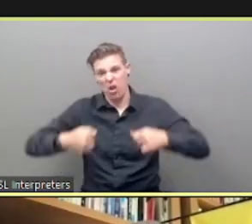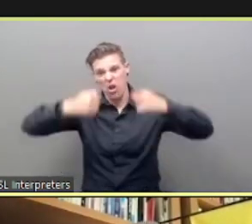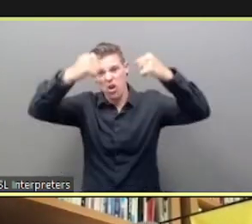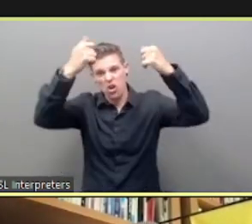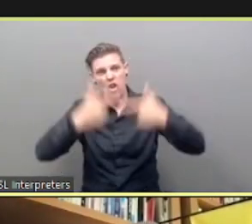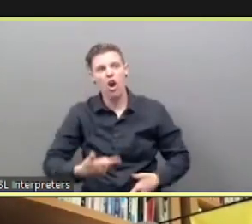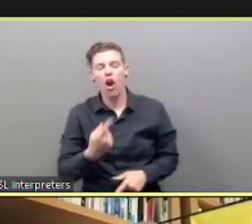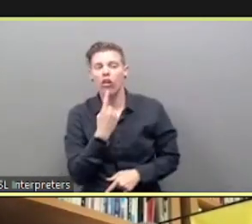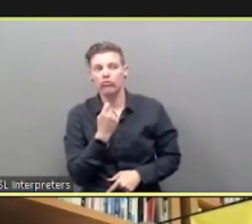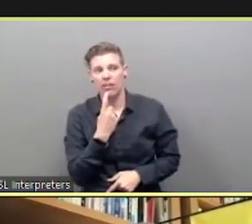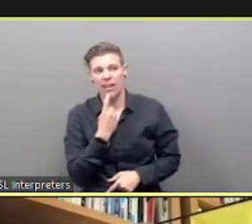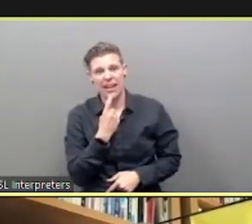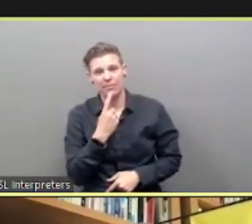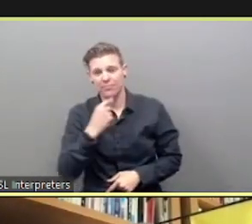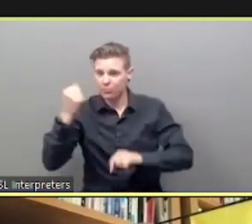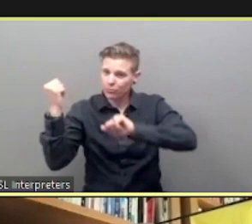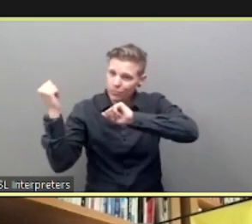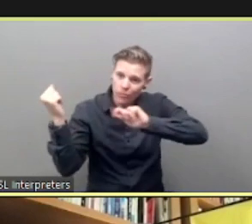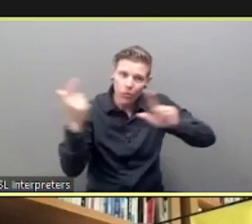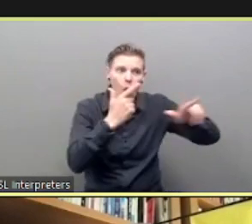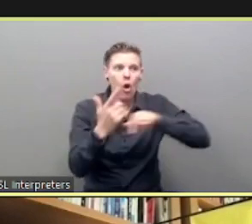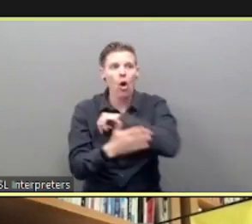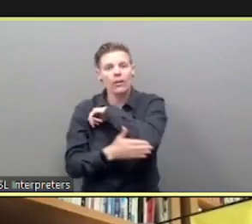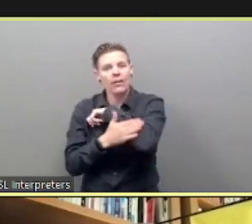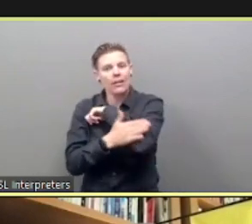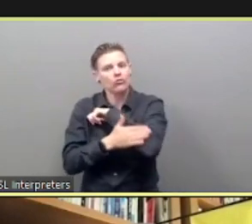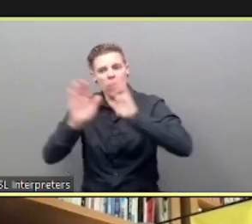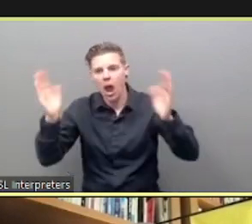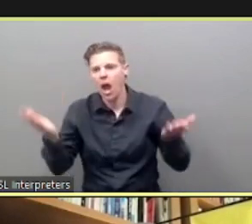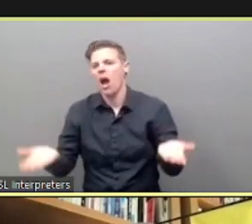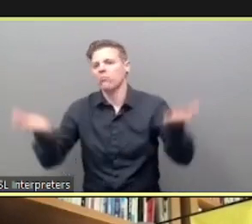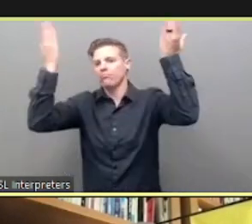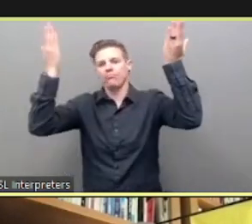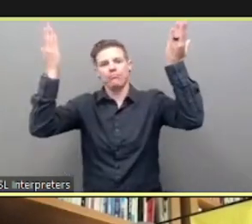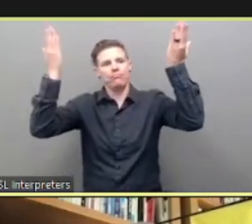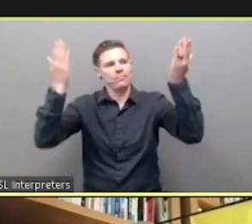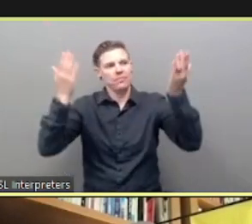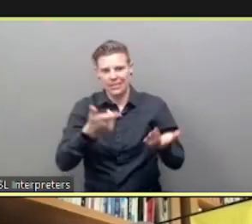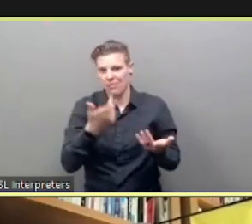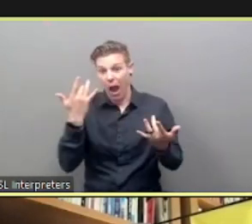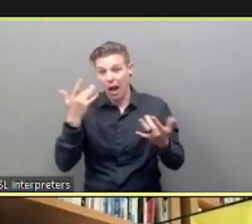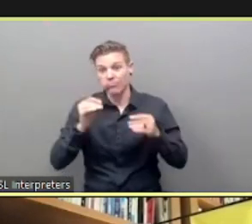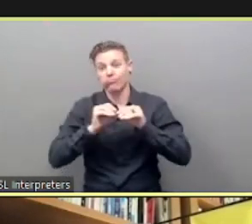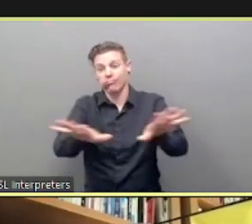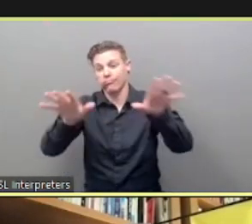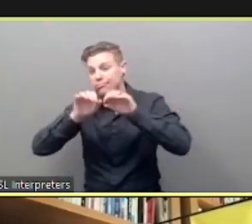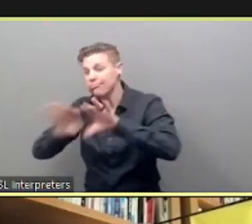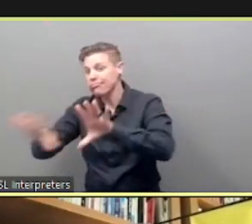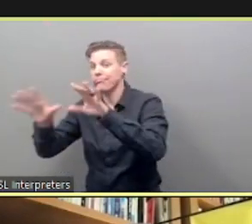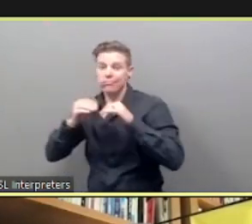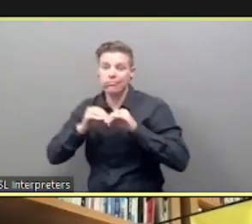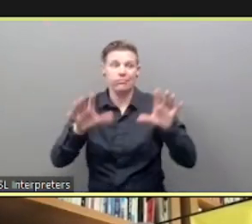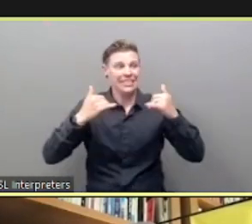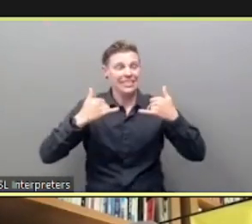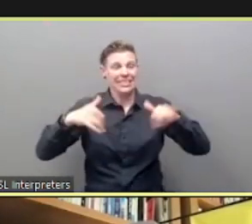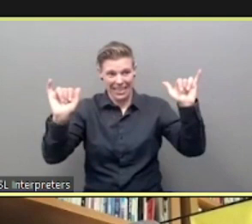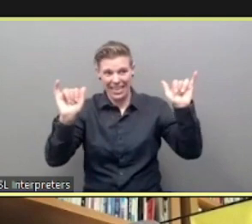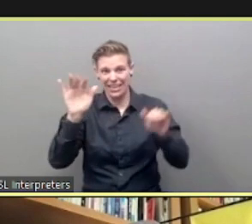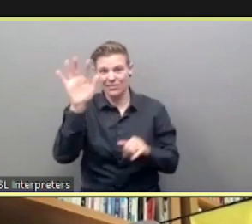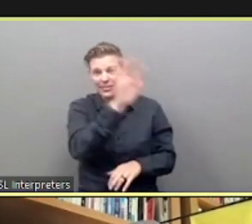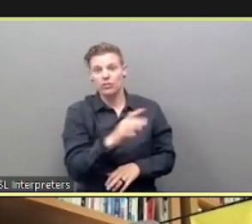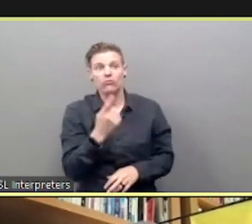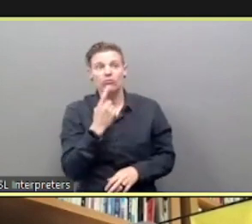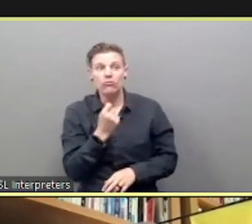county has had a high rate, and these are sort of ranked. If you look at the total new cases per